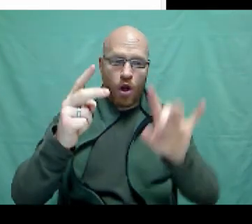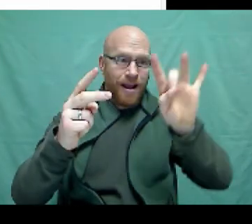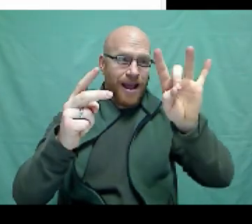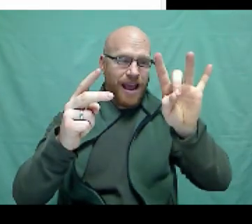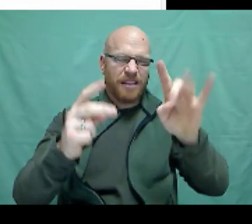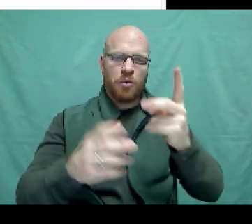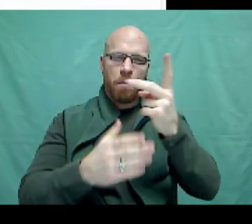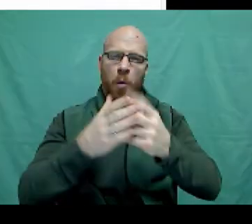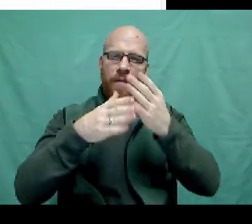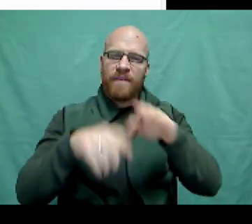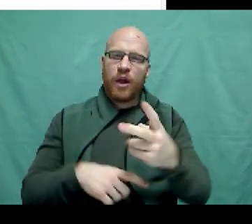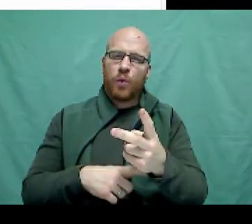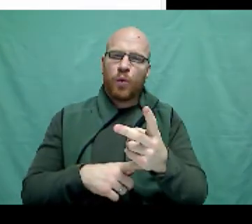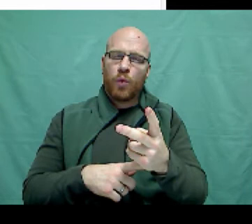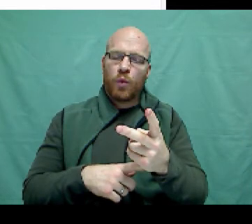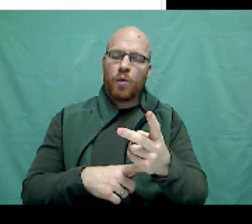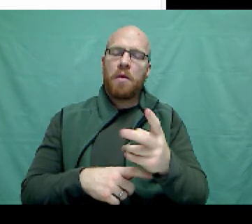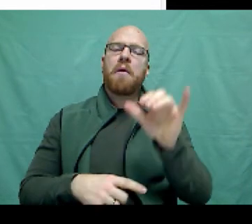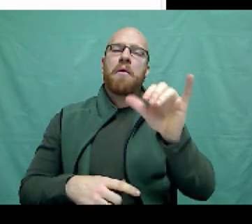so they both have perfect squares.